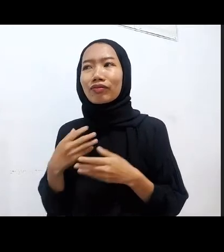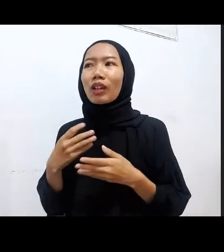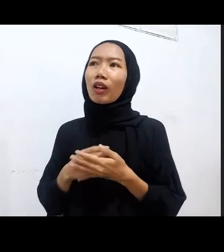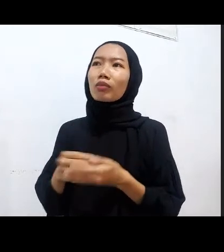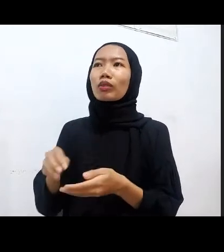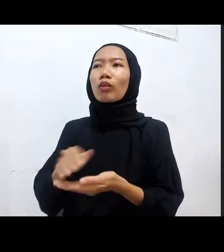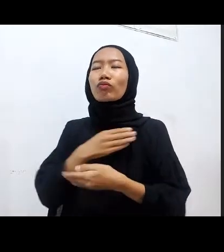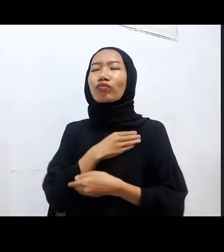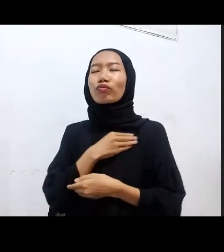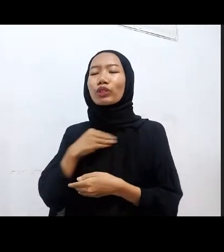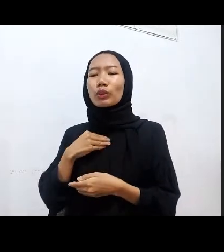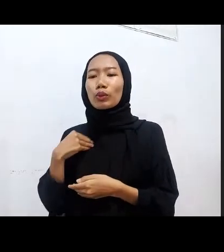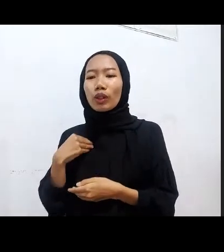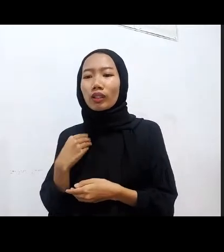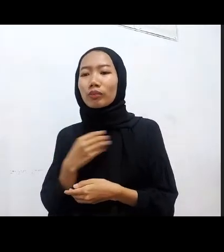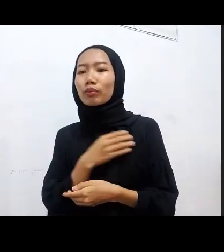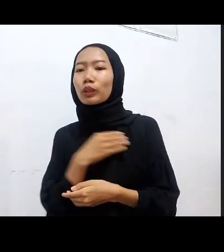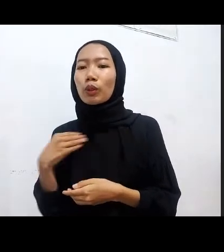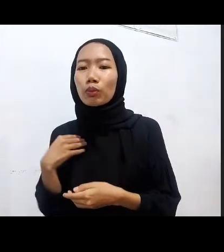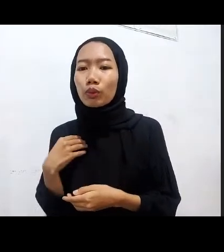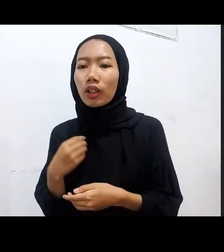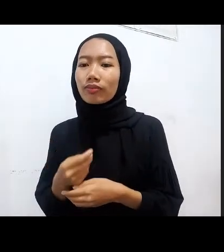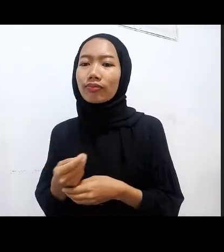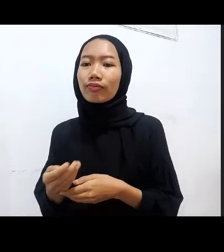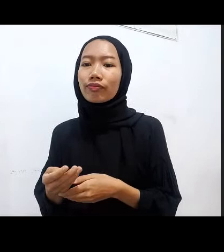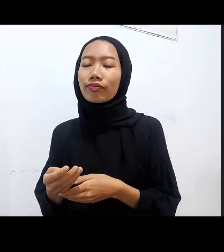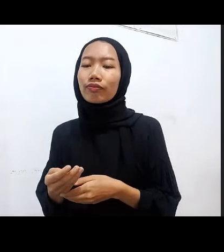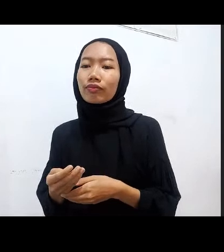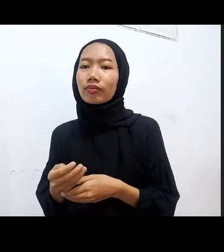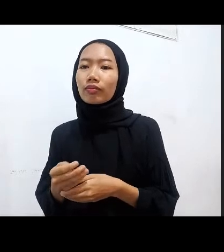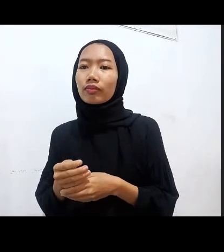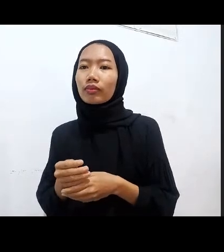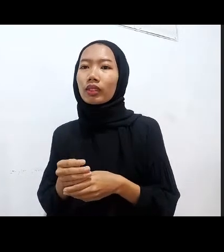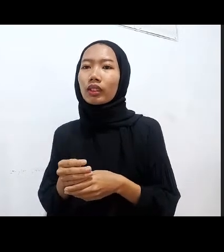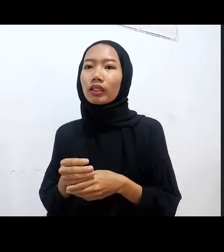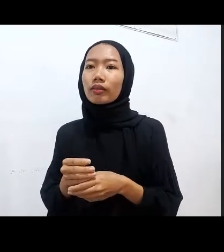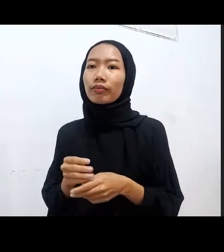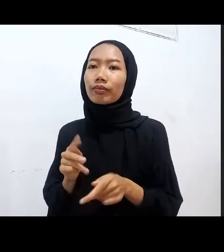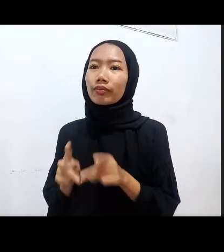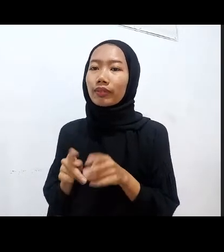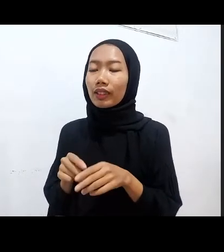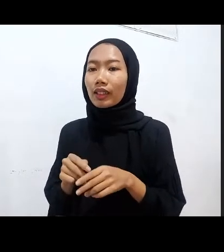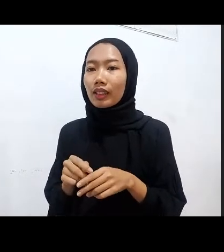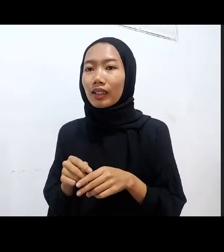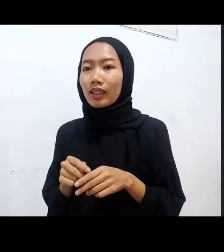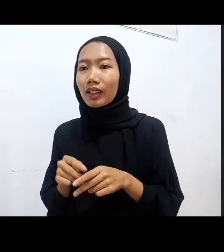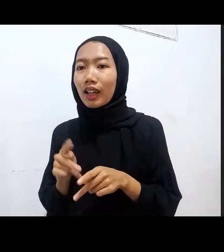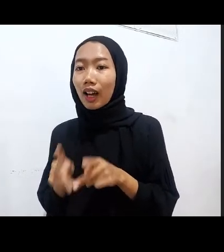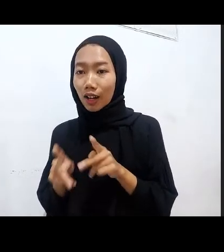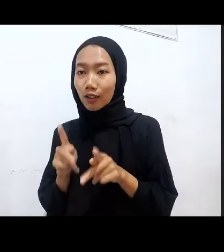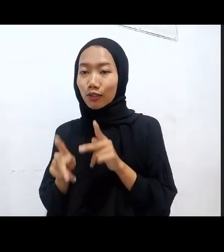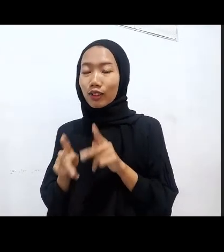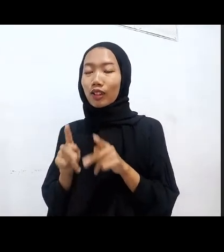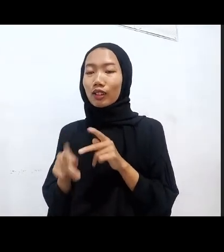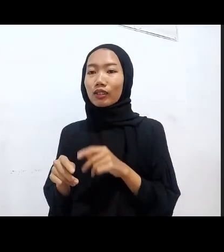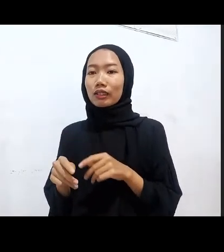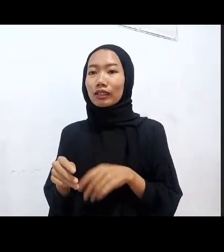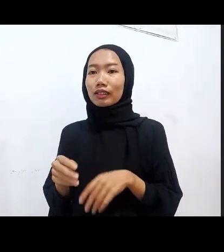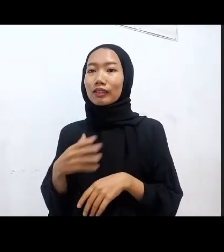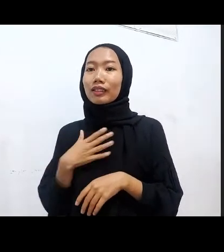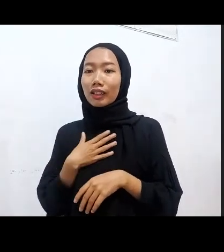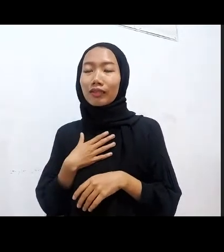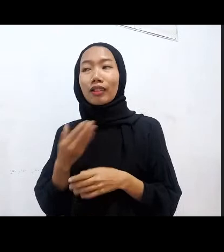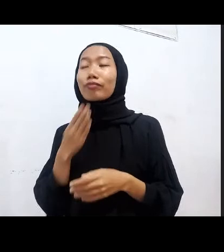other people. So it really is the ableism, to answer the question before about why